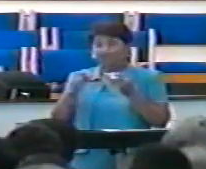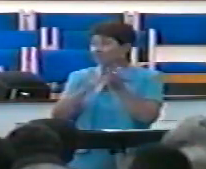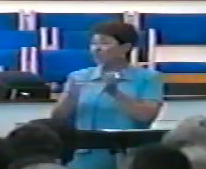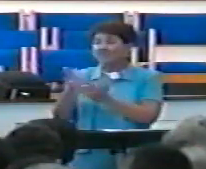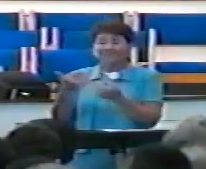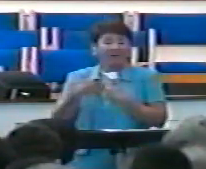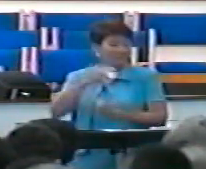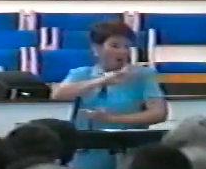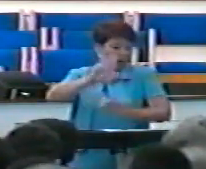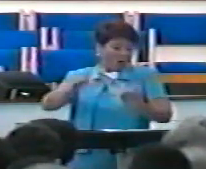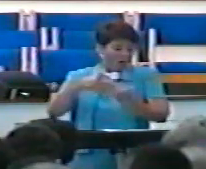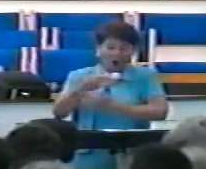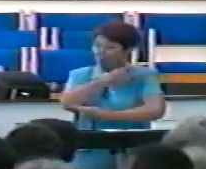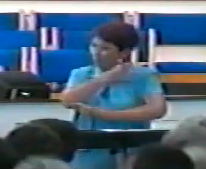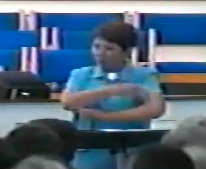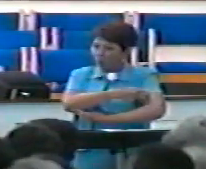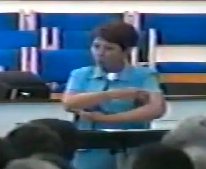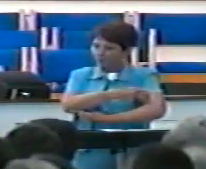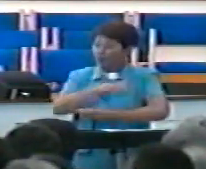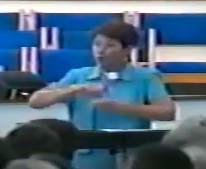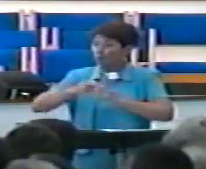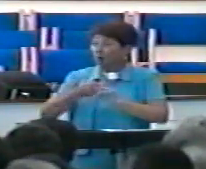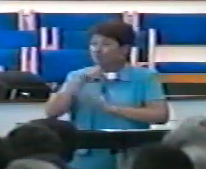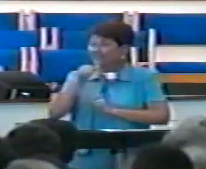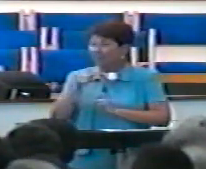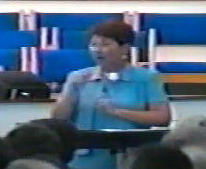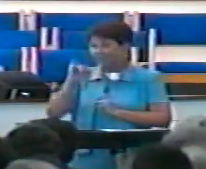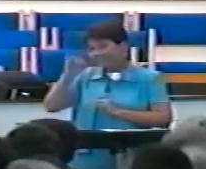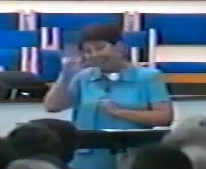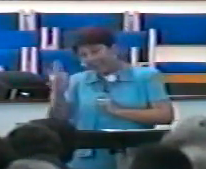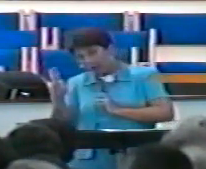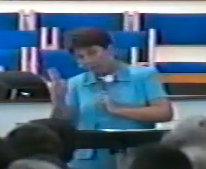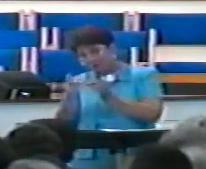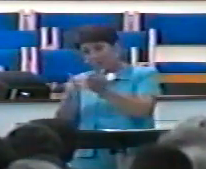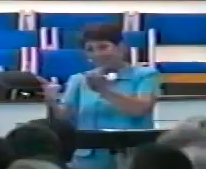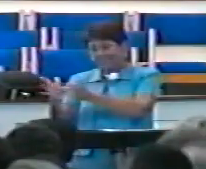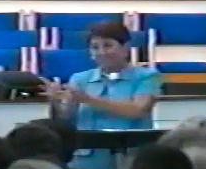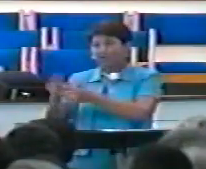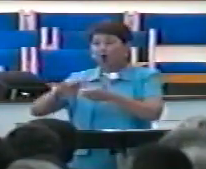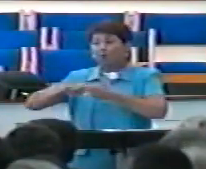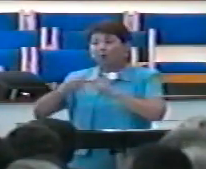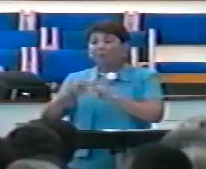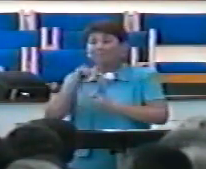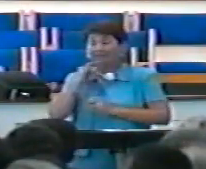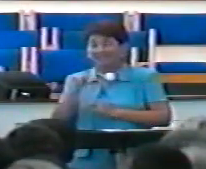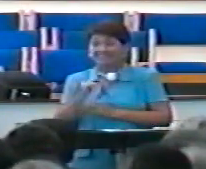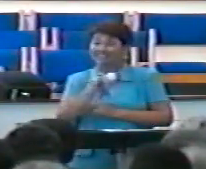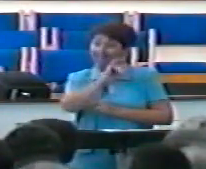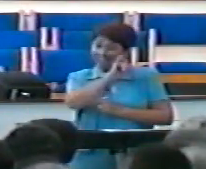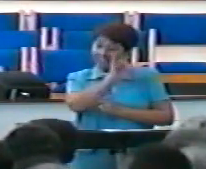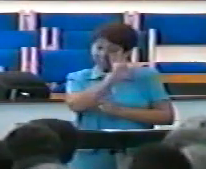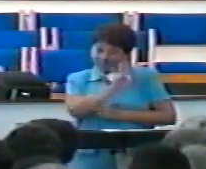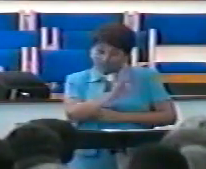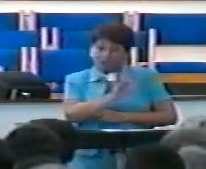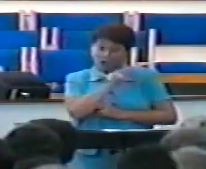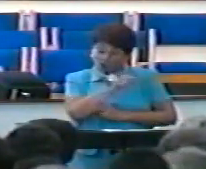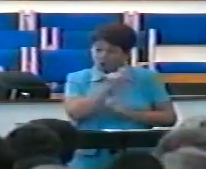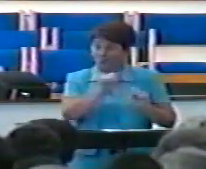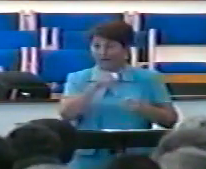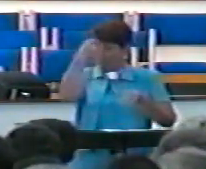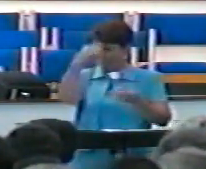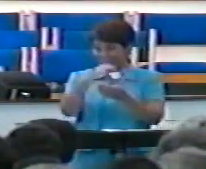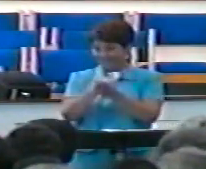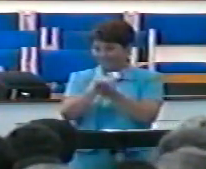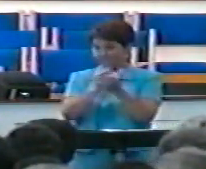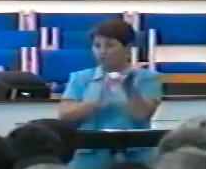power. The problem's not if Jesus. The problem is if thou canst believe. Jesus